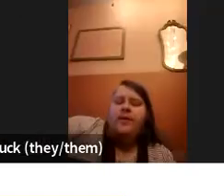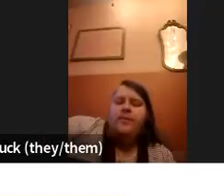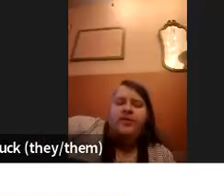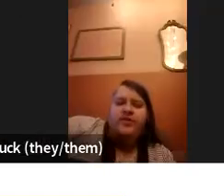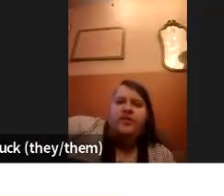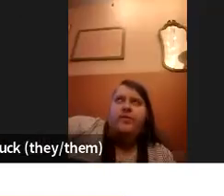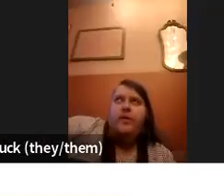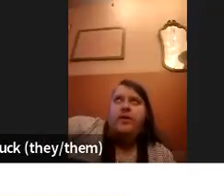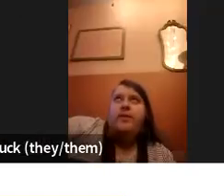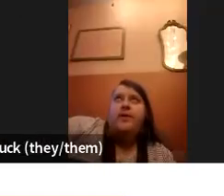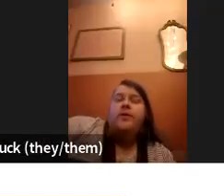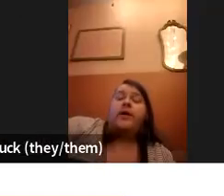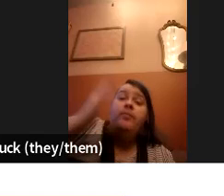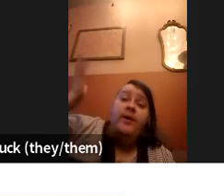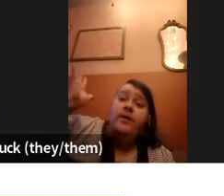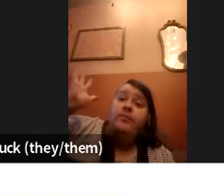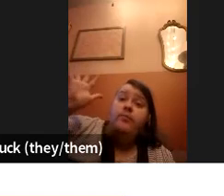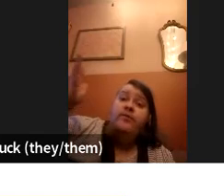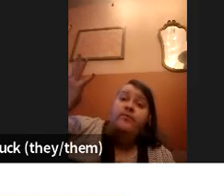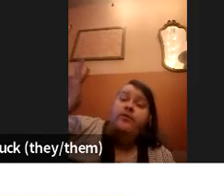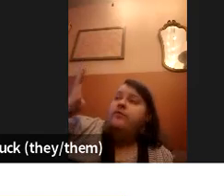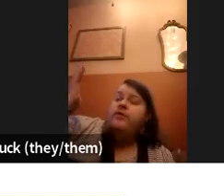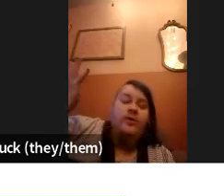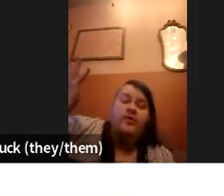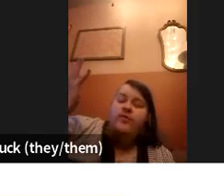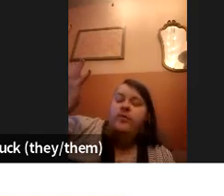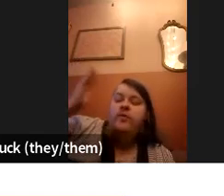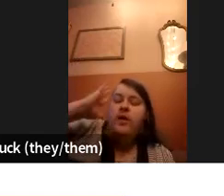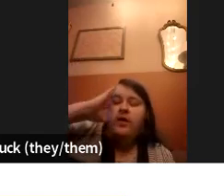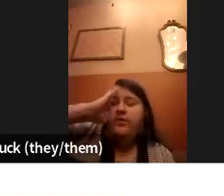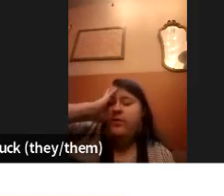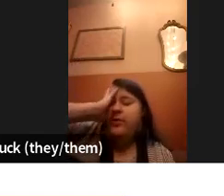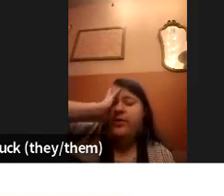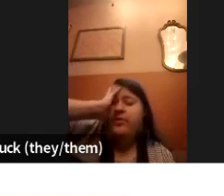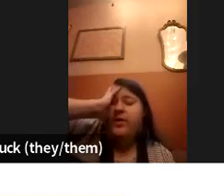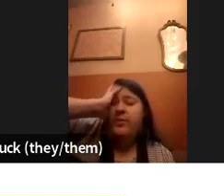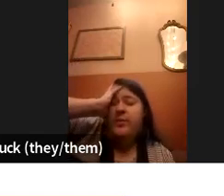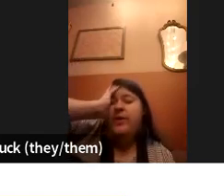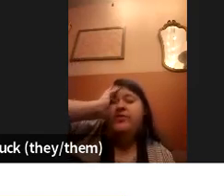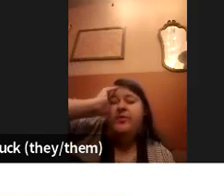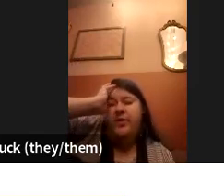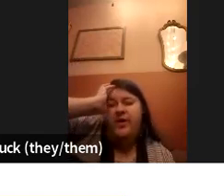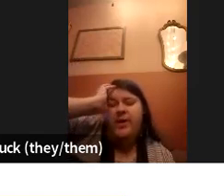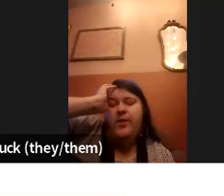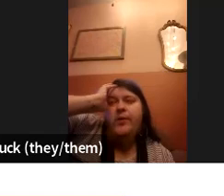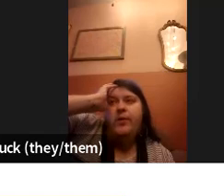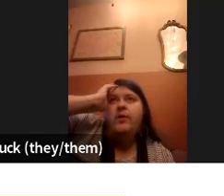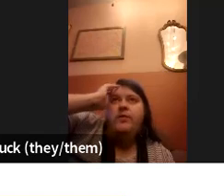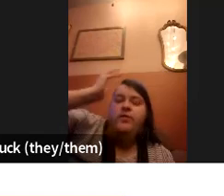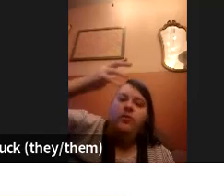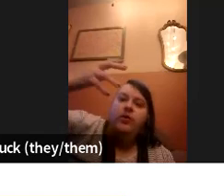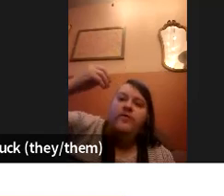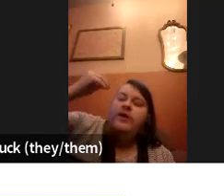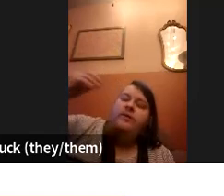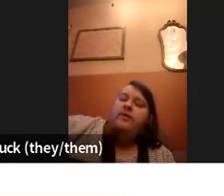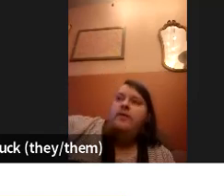Yeah, Vipasha was talking about, hi, I'm Puck. I'm one of your lived experience folks. I use they pronouns. Vipasha was talking about